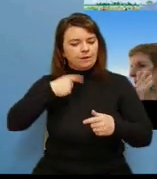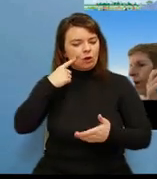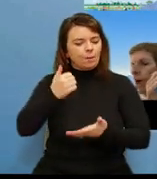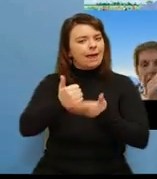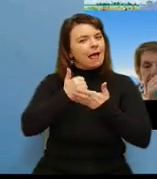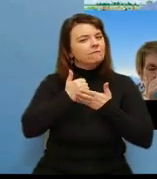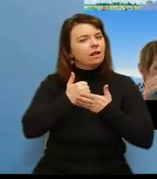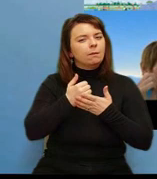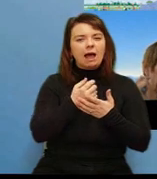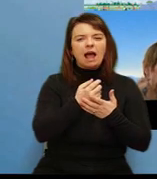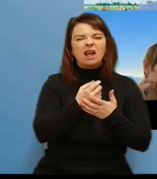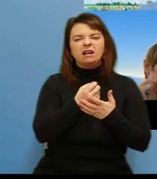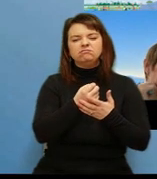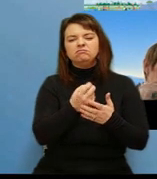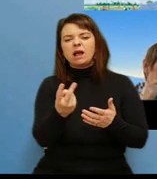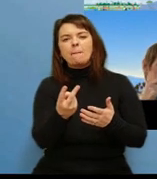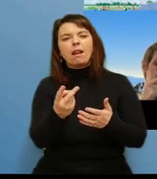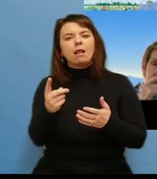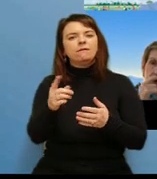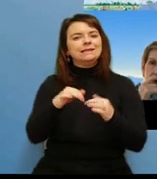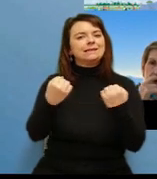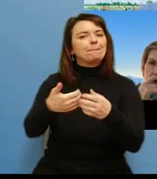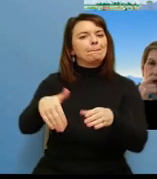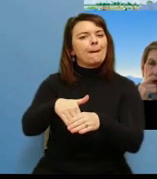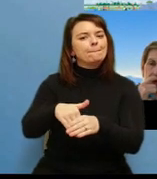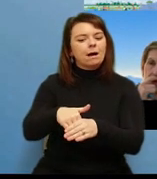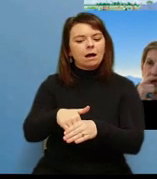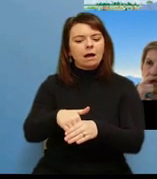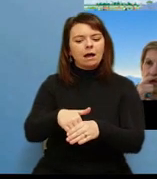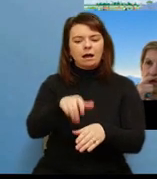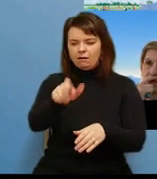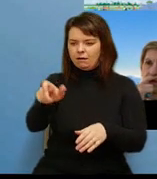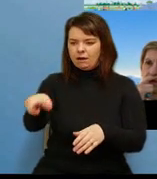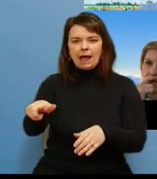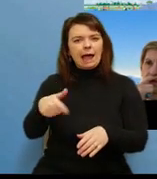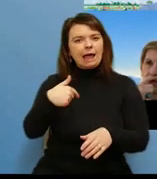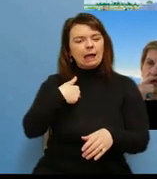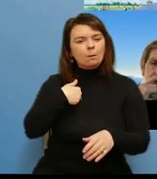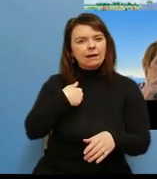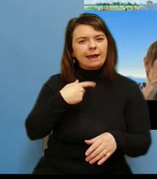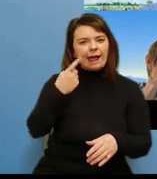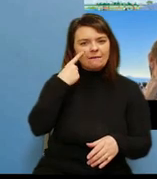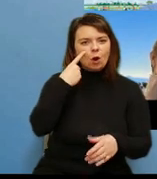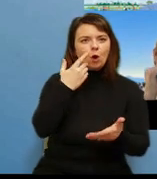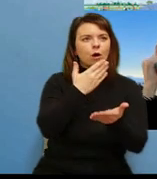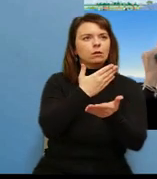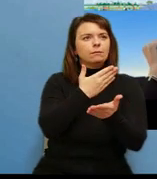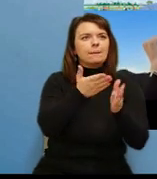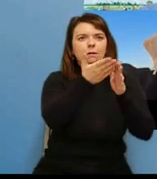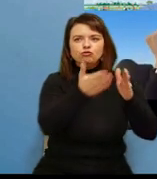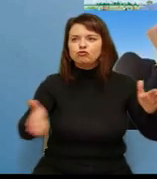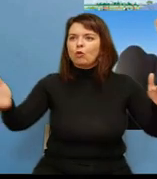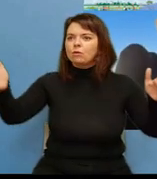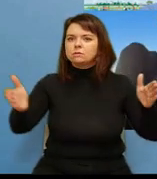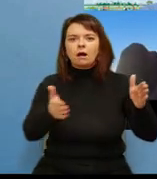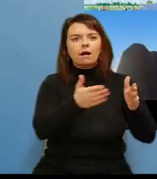a system. And we thought it would be really helpful, as suggested by committee members last time, that can we